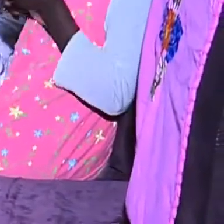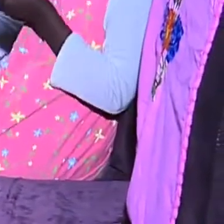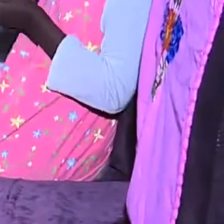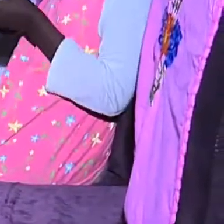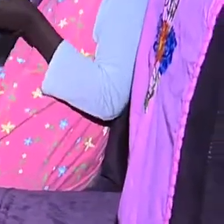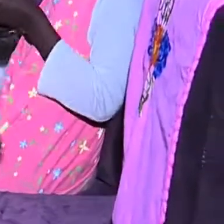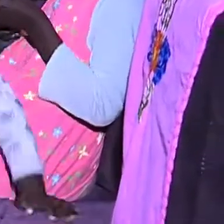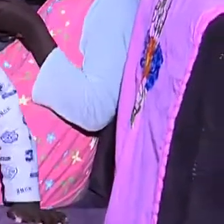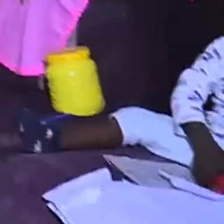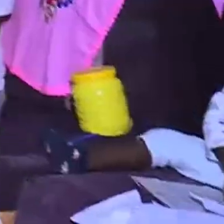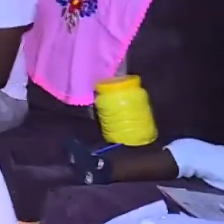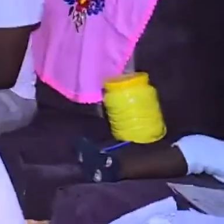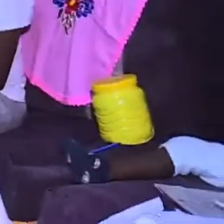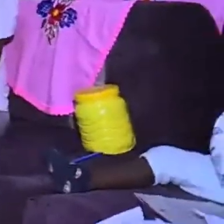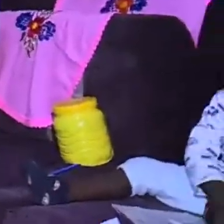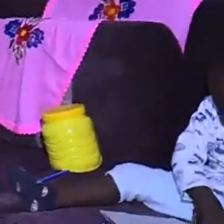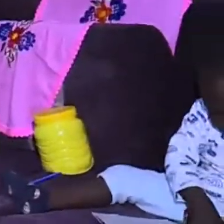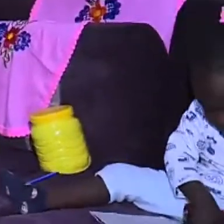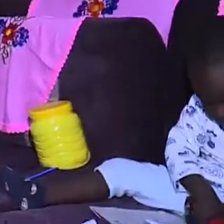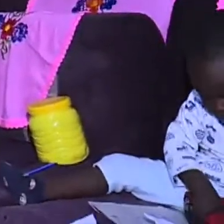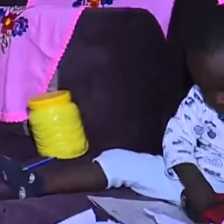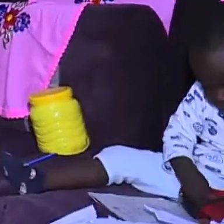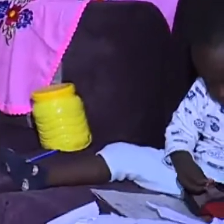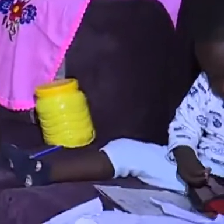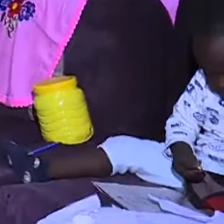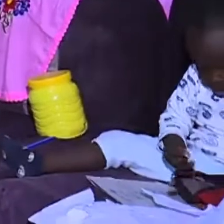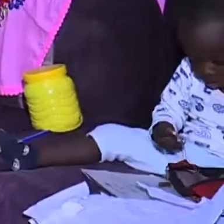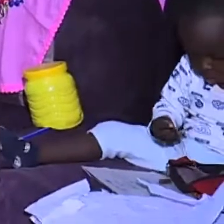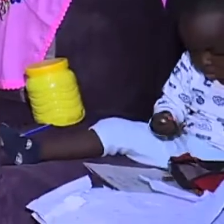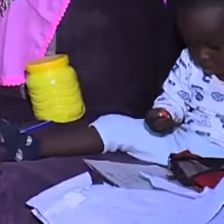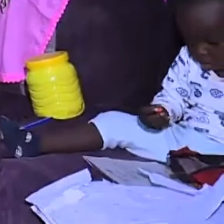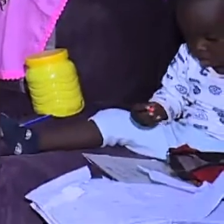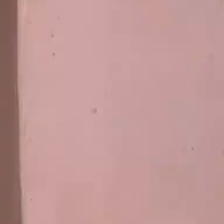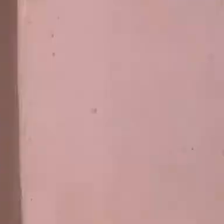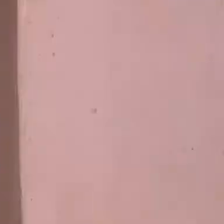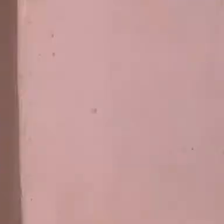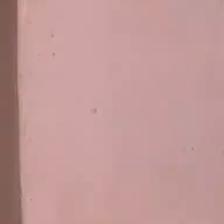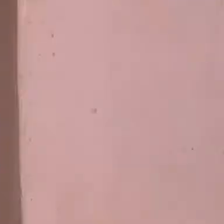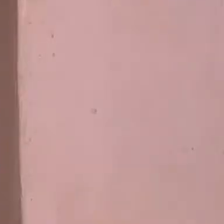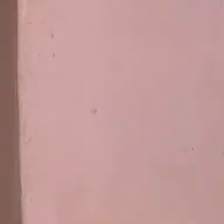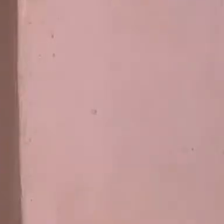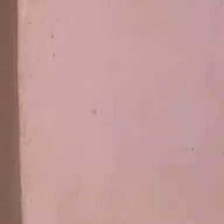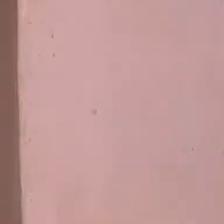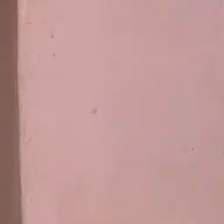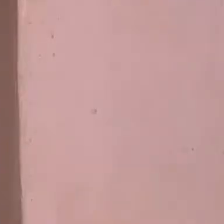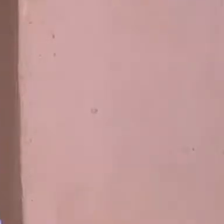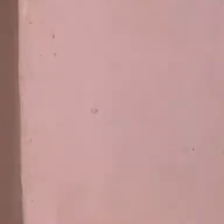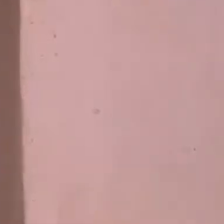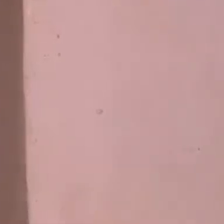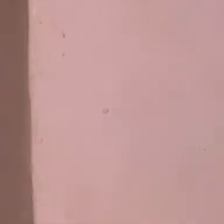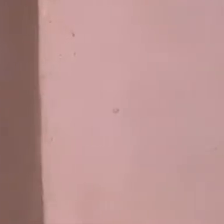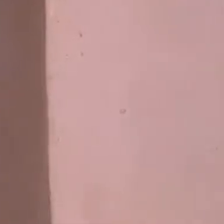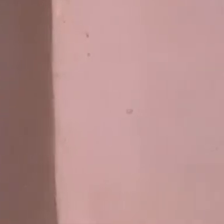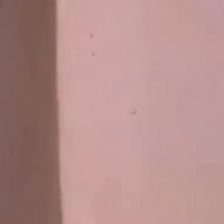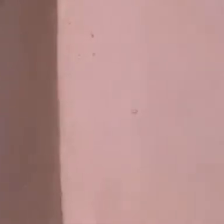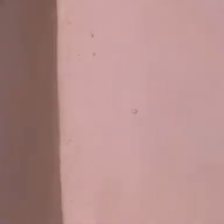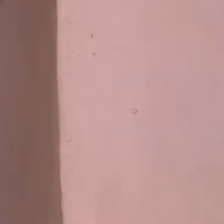saying through that. And if they switch off the TV or they switch on the